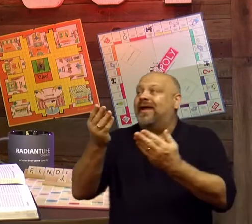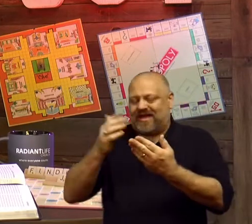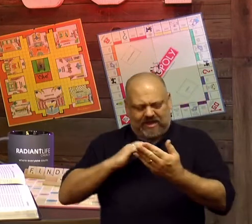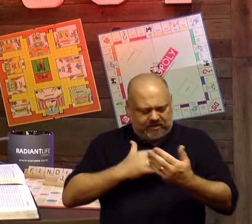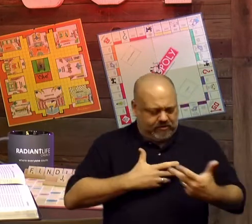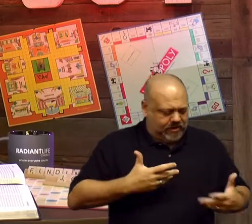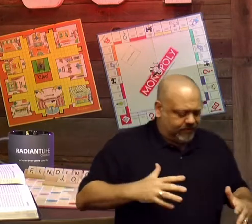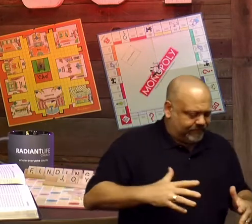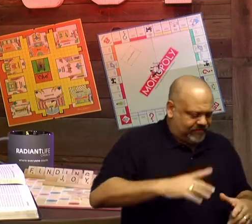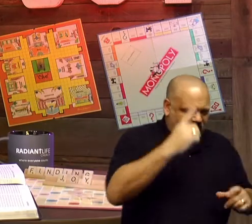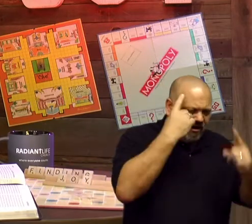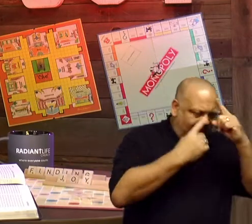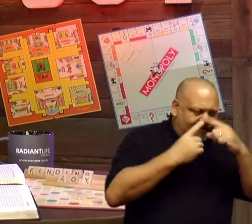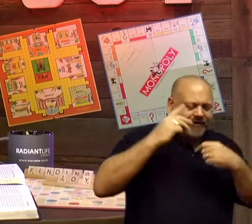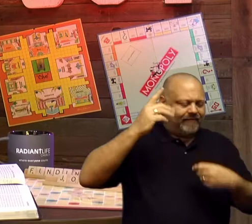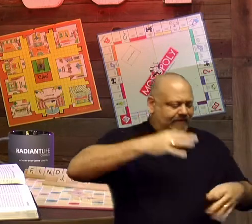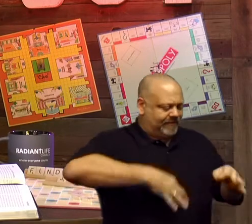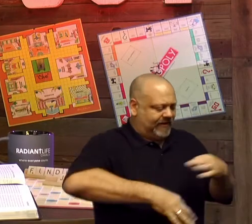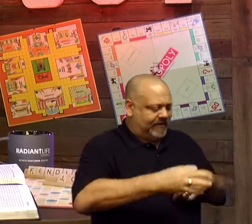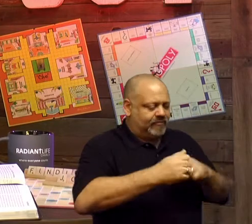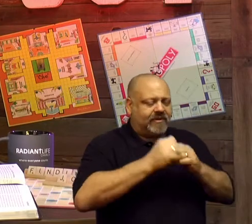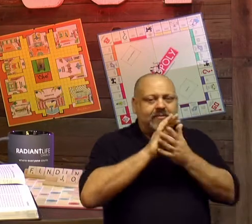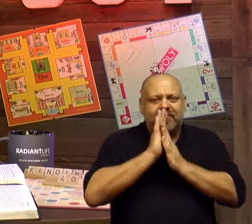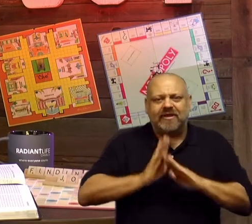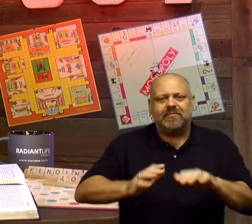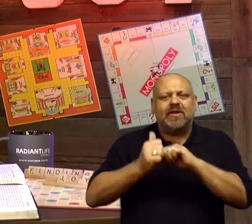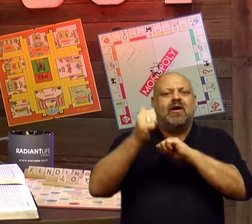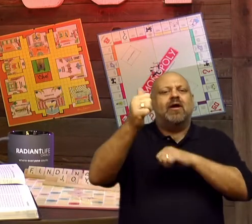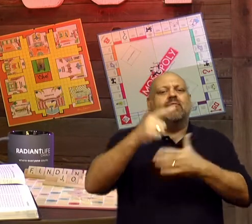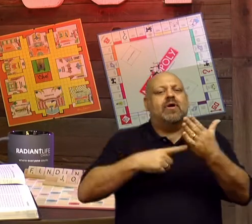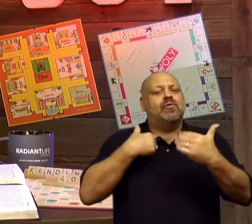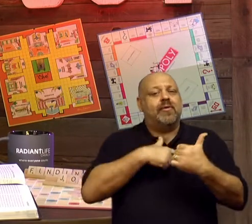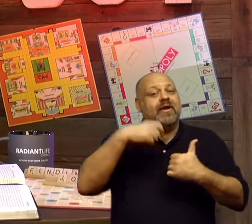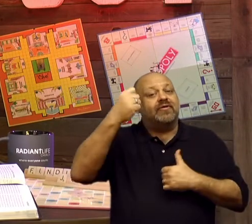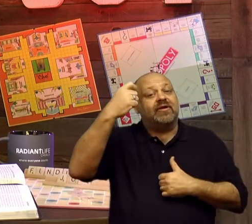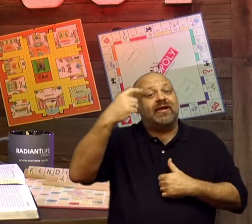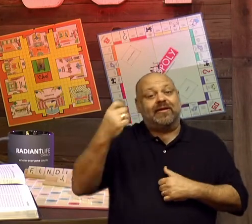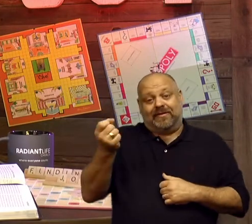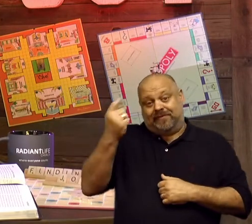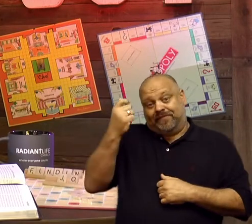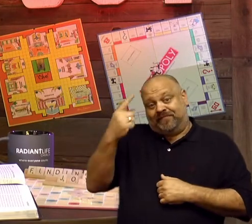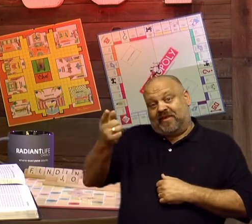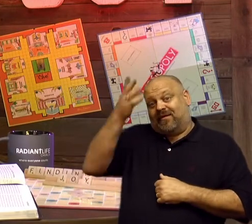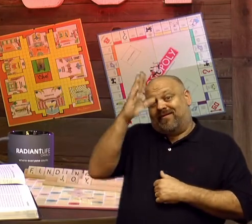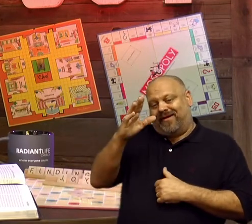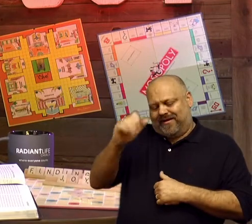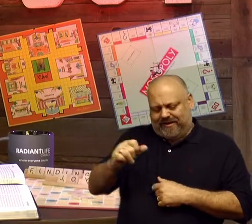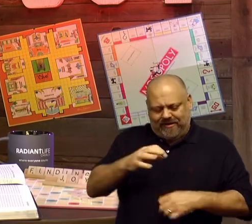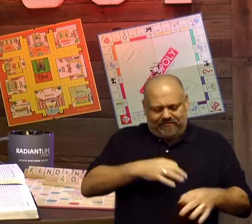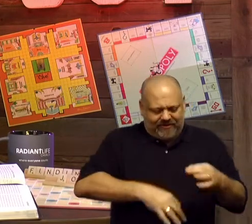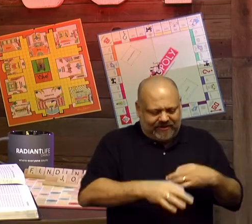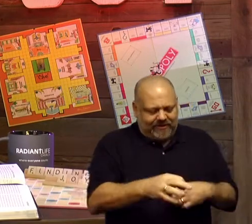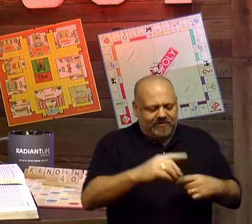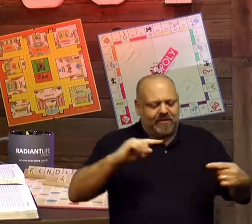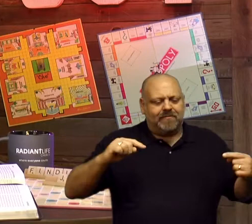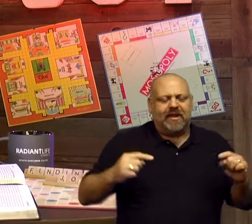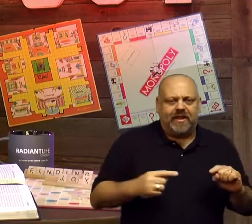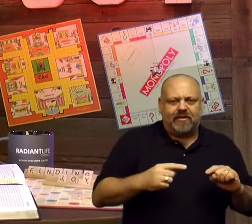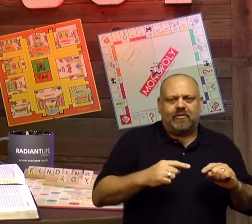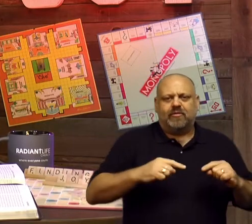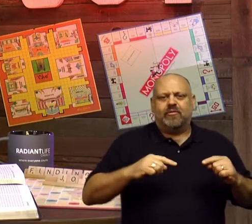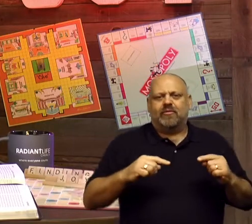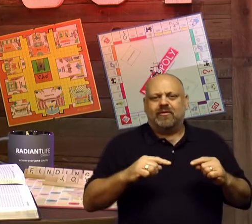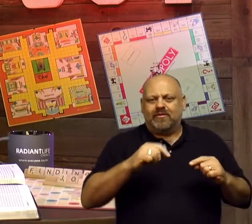will replace our anxious thoughts with a peace that is beyond our understanding. See, God can redeem the pain and the wounds